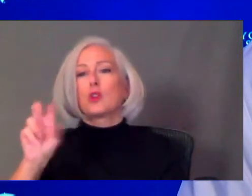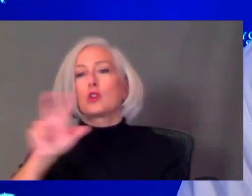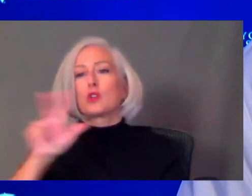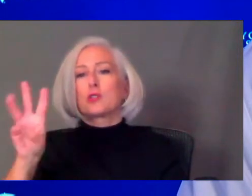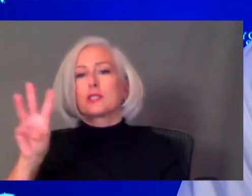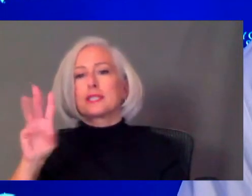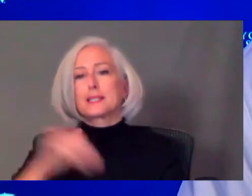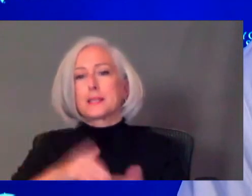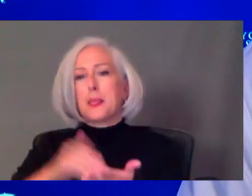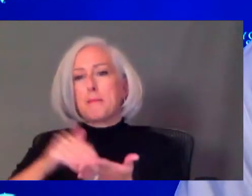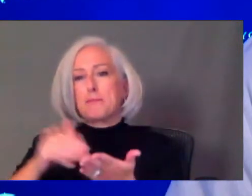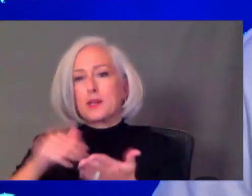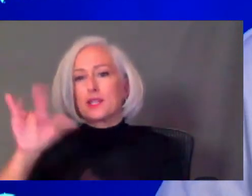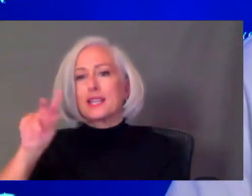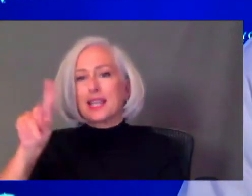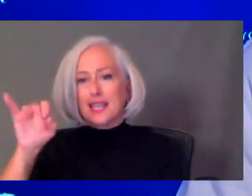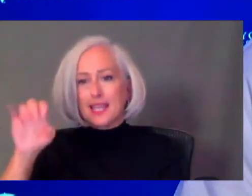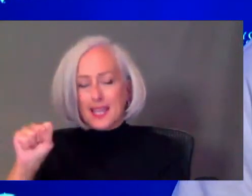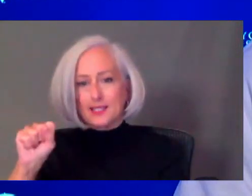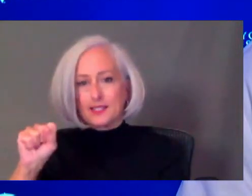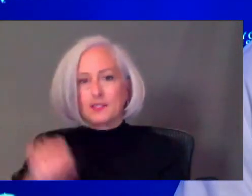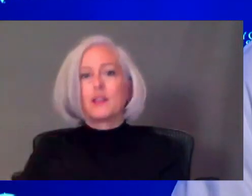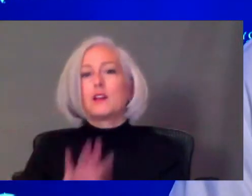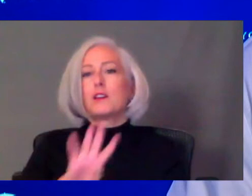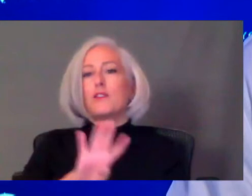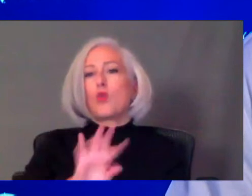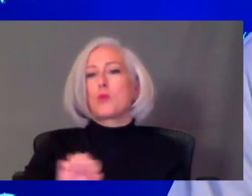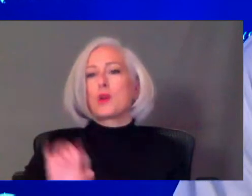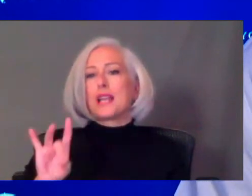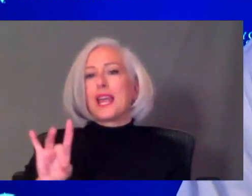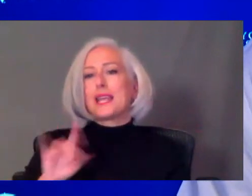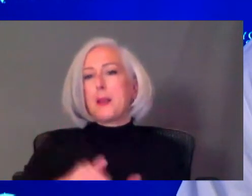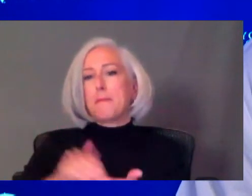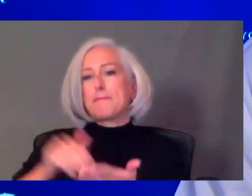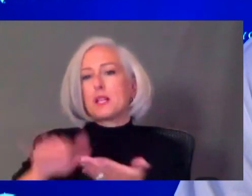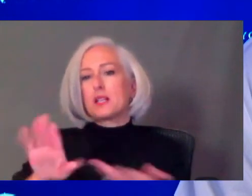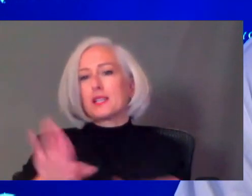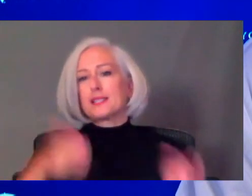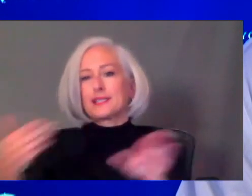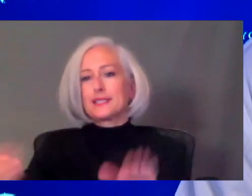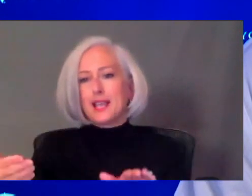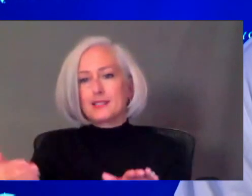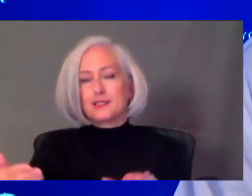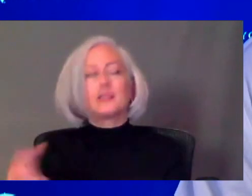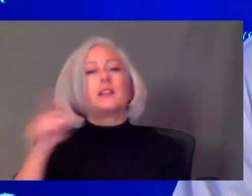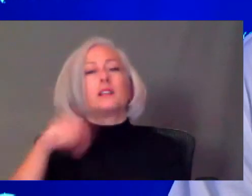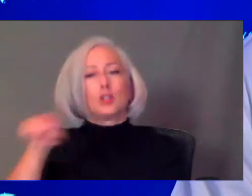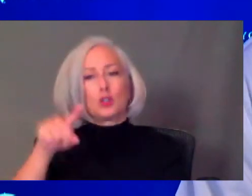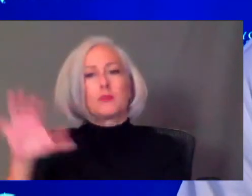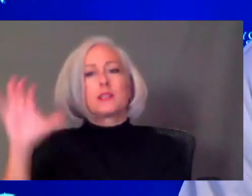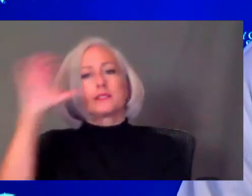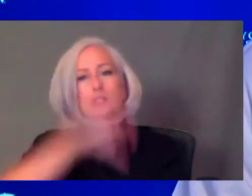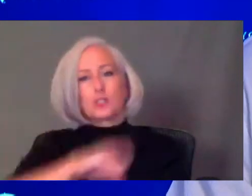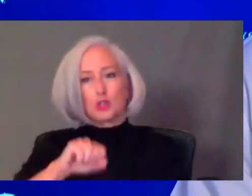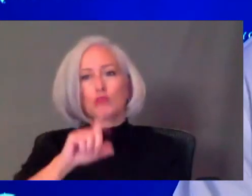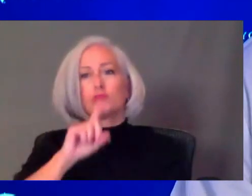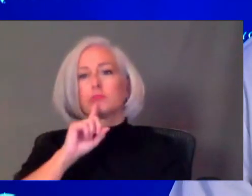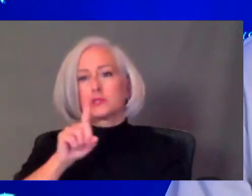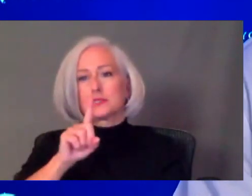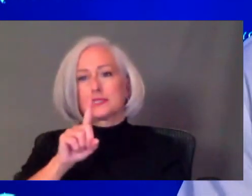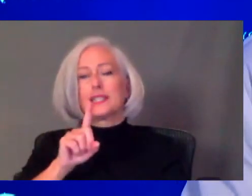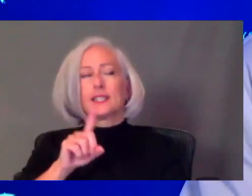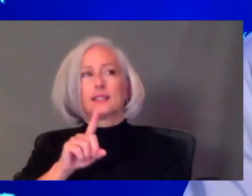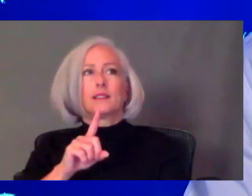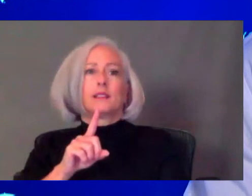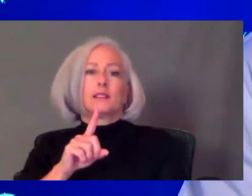that's a really big number. And we just don't have that in any other disease type right now. And it's in just a very